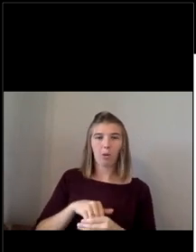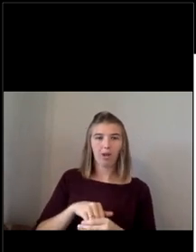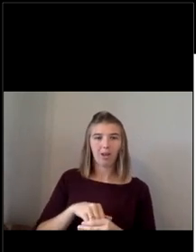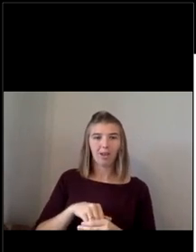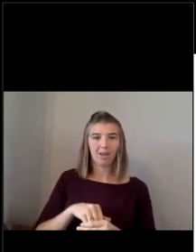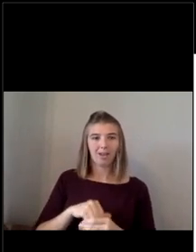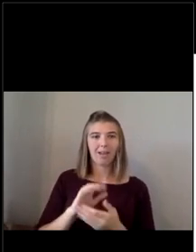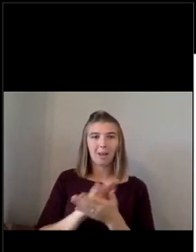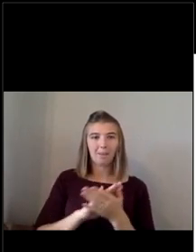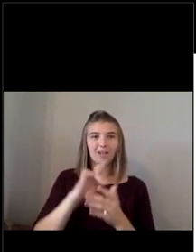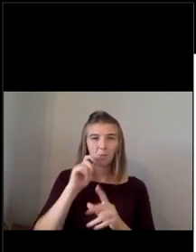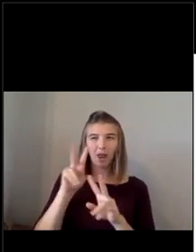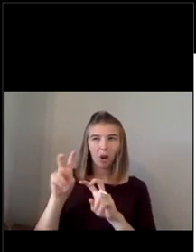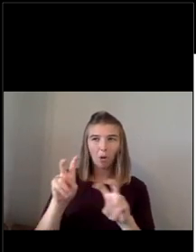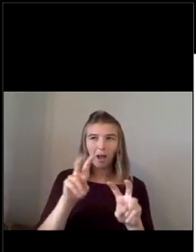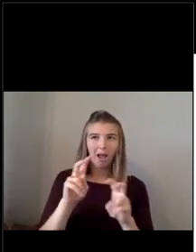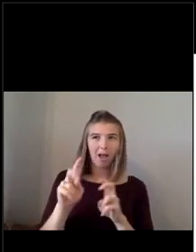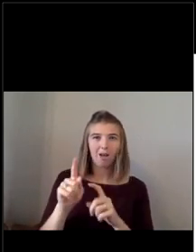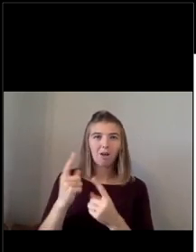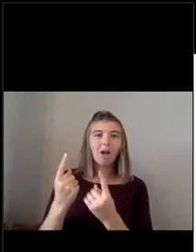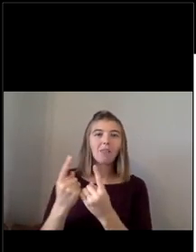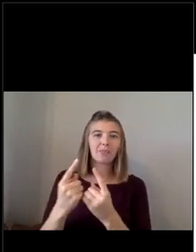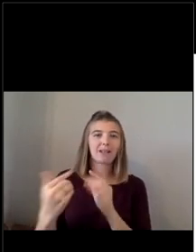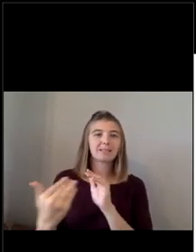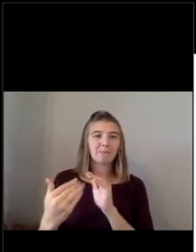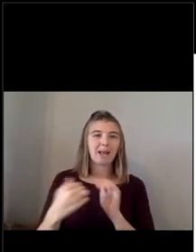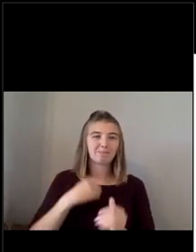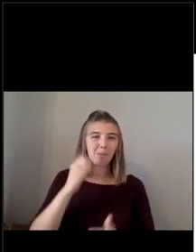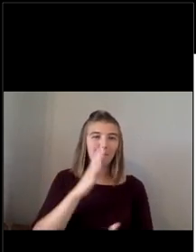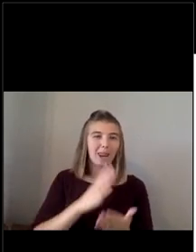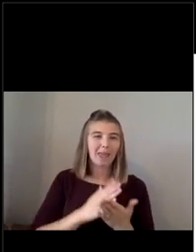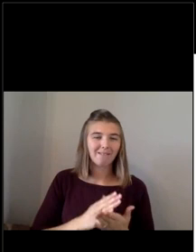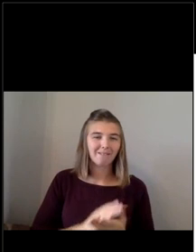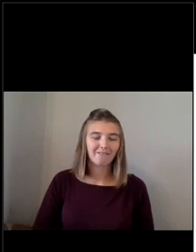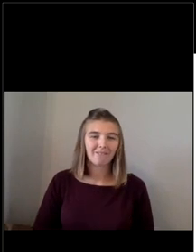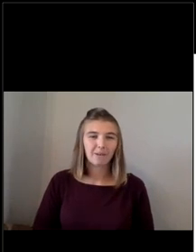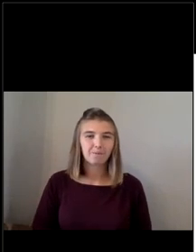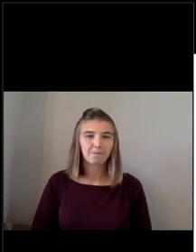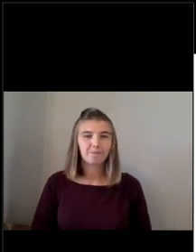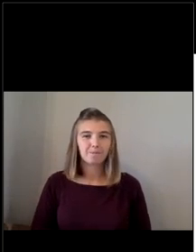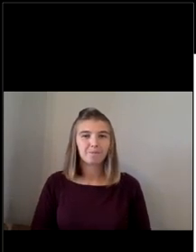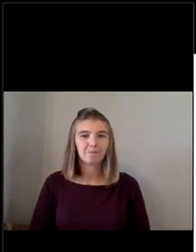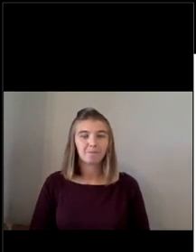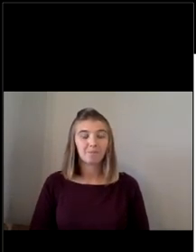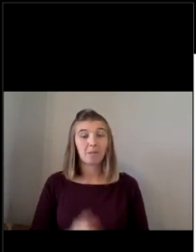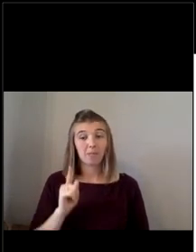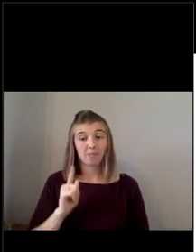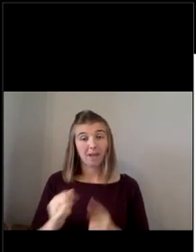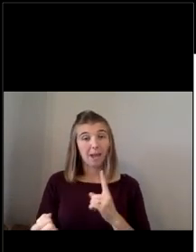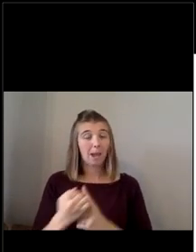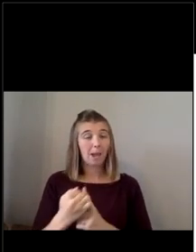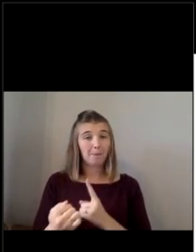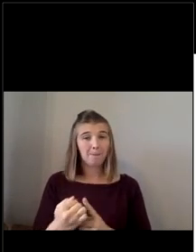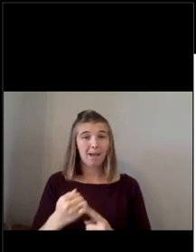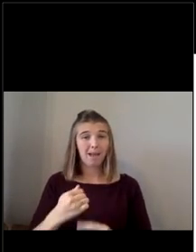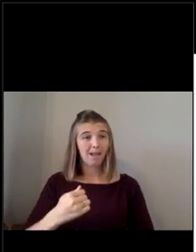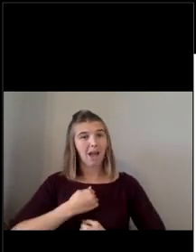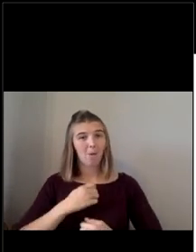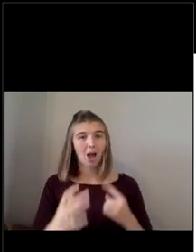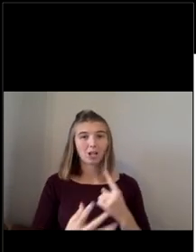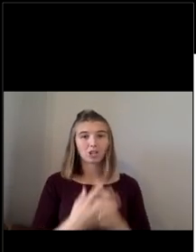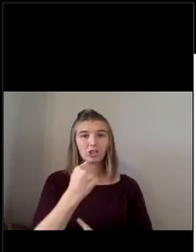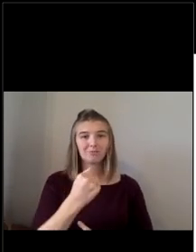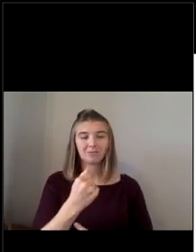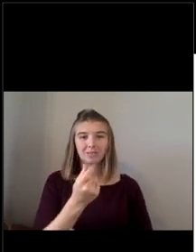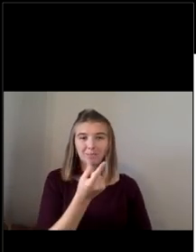here? How we answer that question impacts on our ability to achieve academically because it's self-fulfilling. We tend